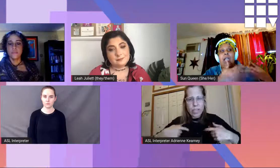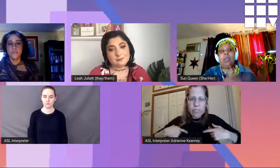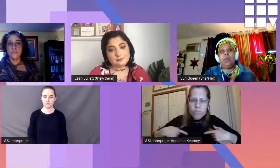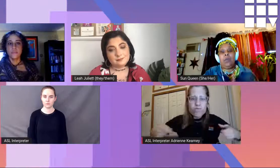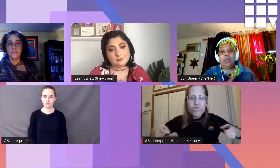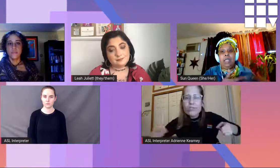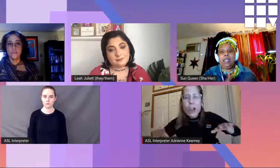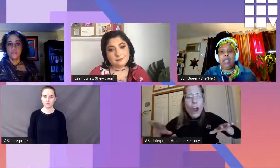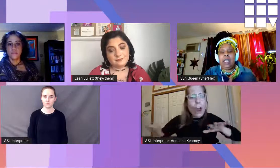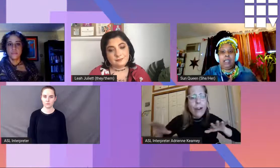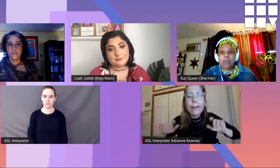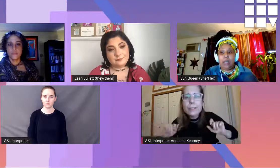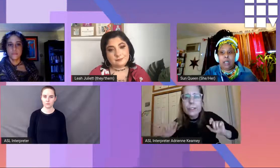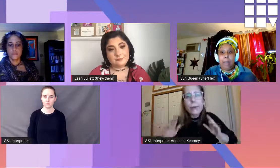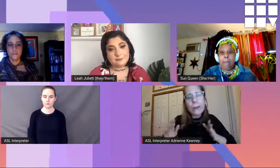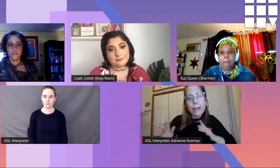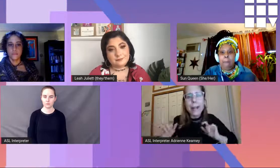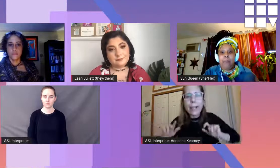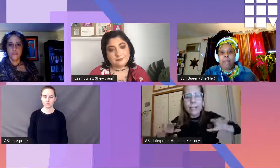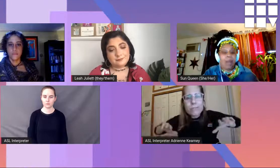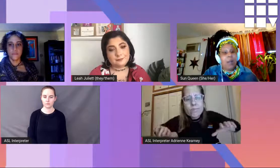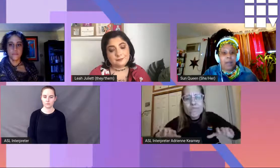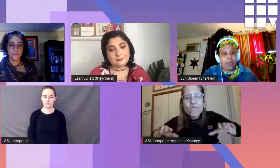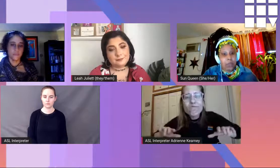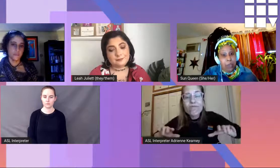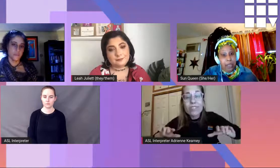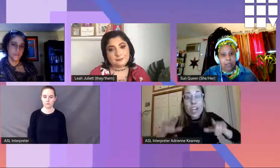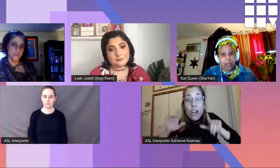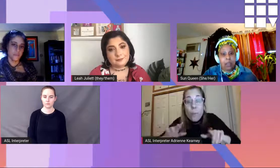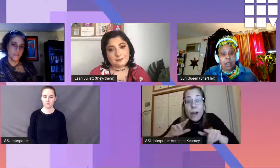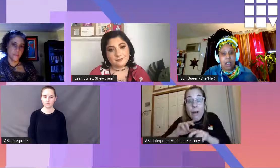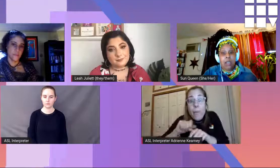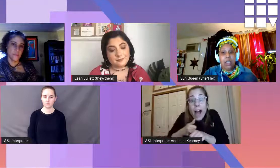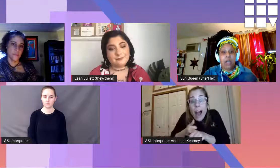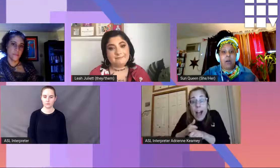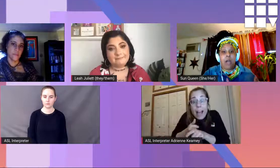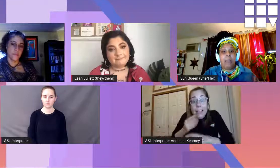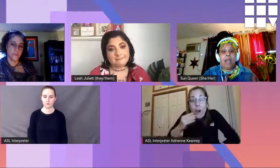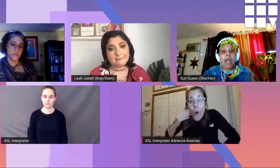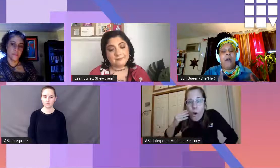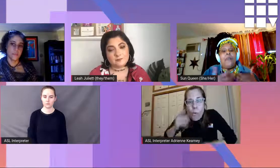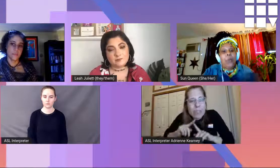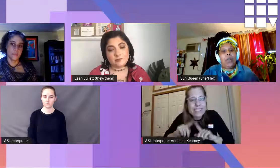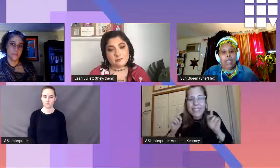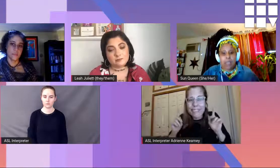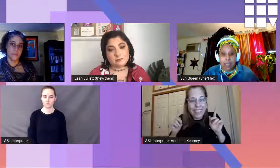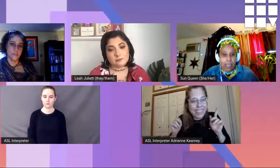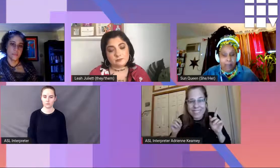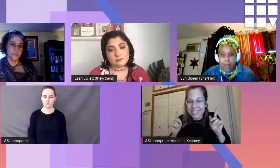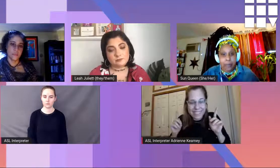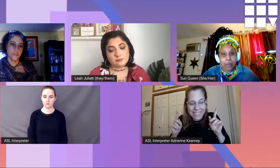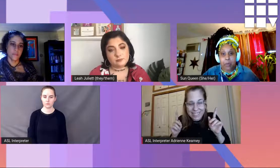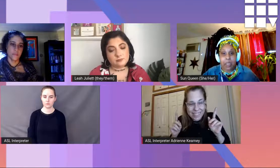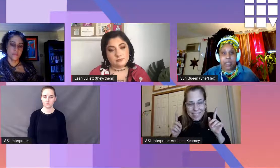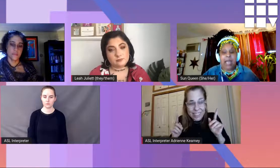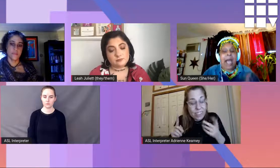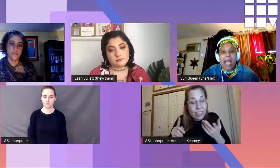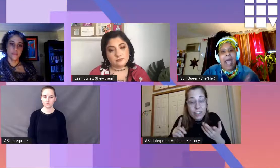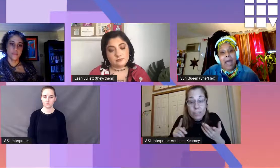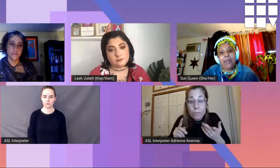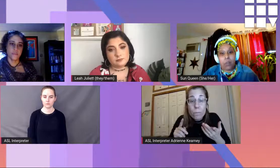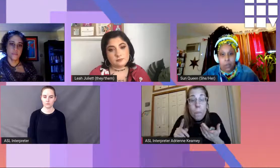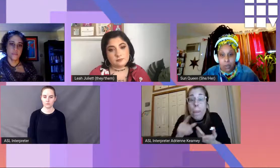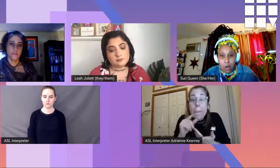creating and doing all these things, but I don't have the choice. I'm not afforded the same opportunities.